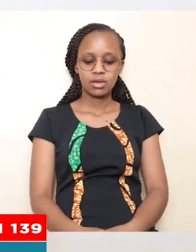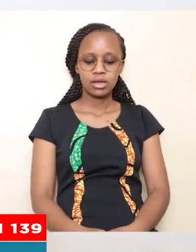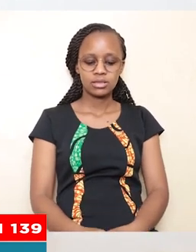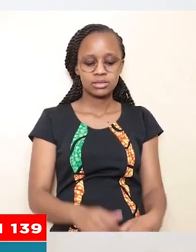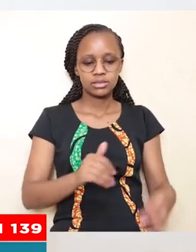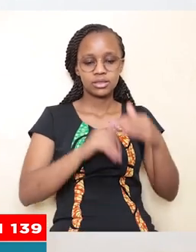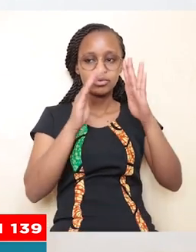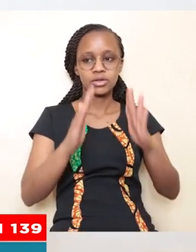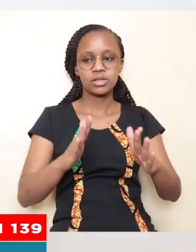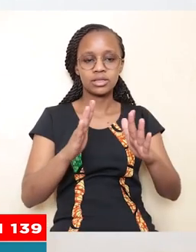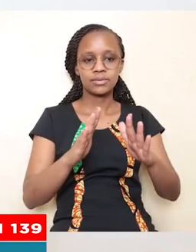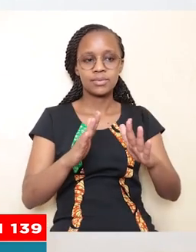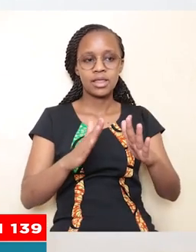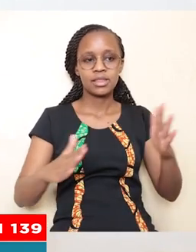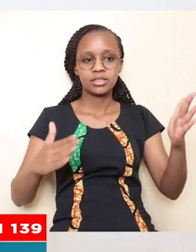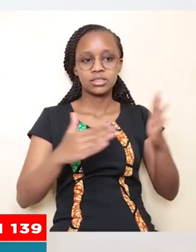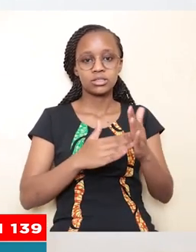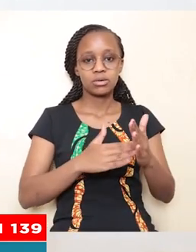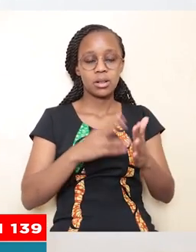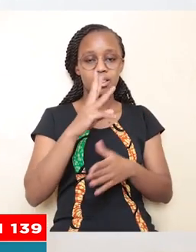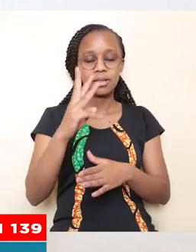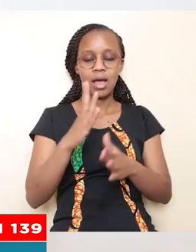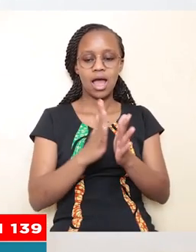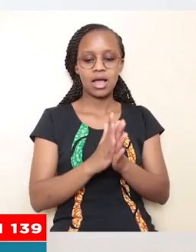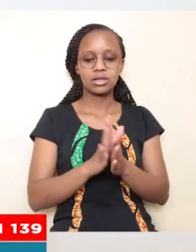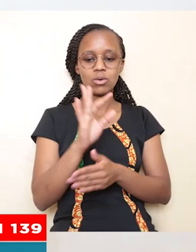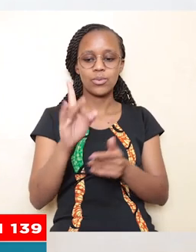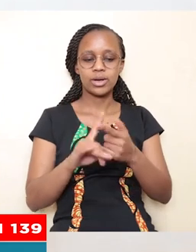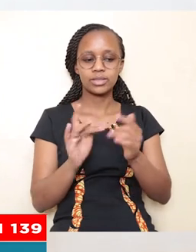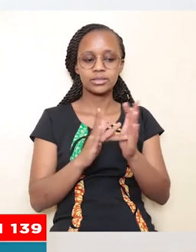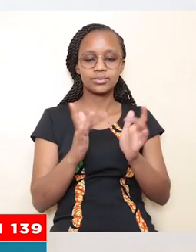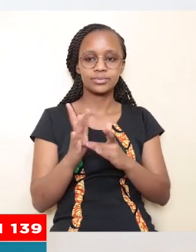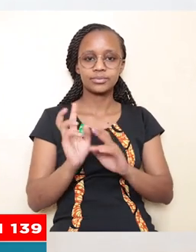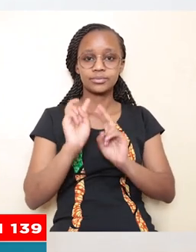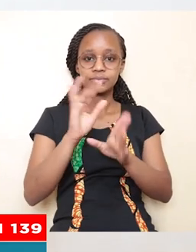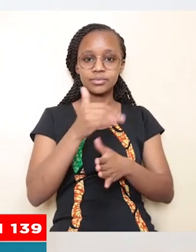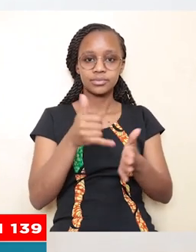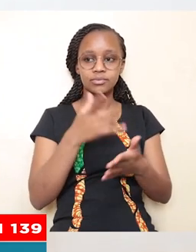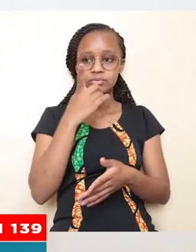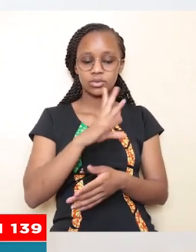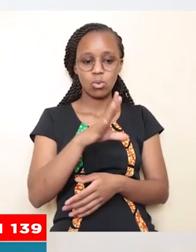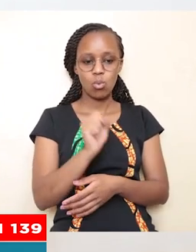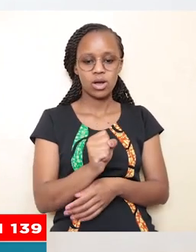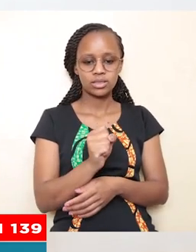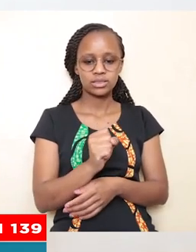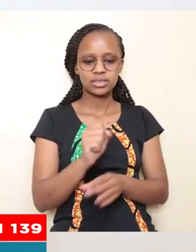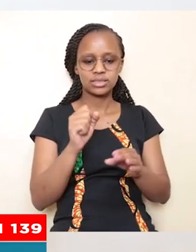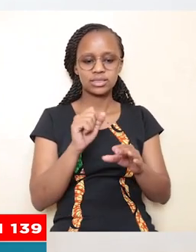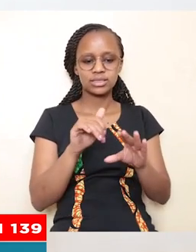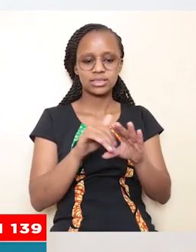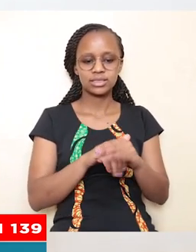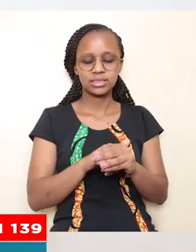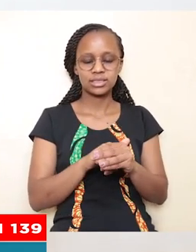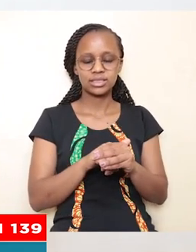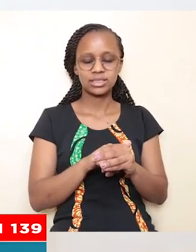the disciples rebuked them. But when Jesus saw it, he was